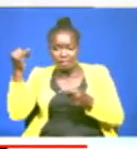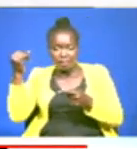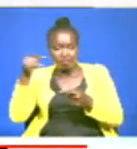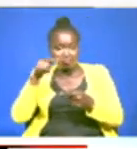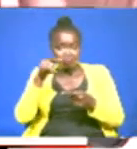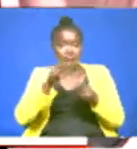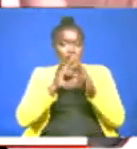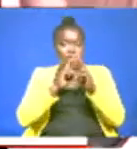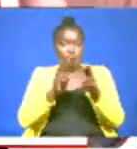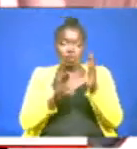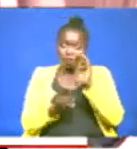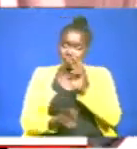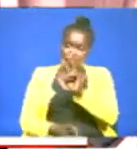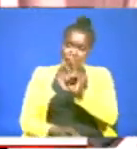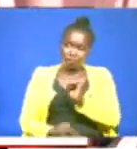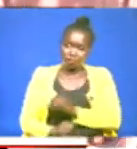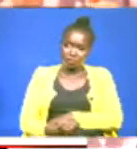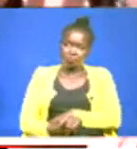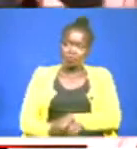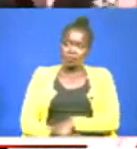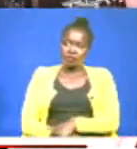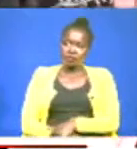report.